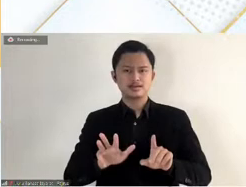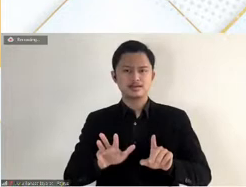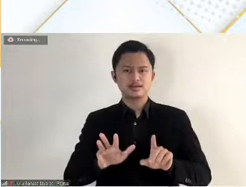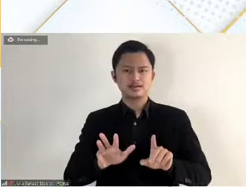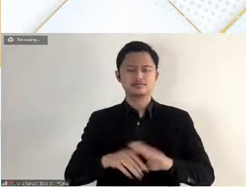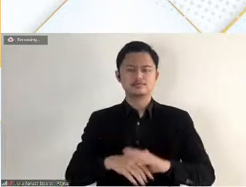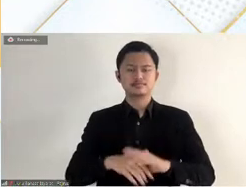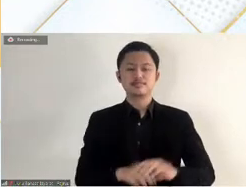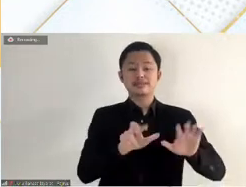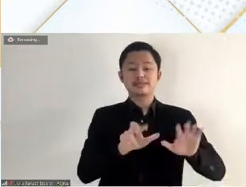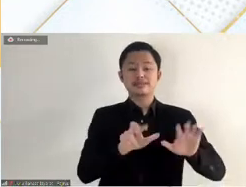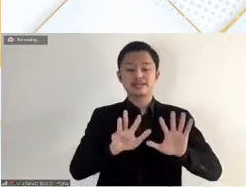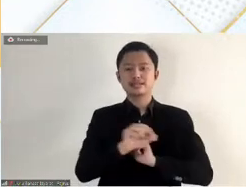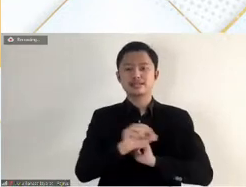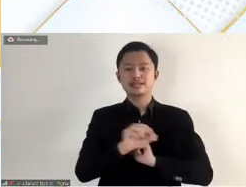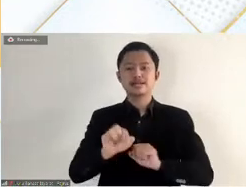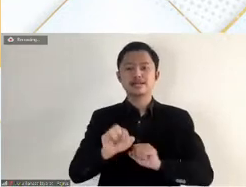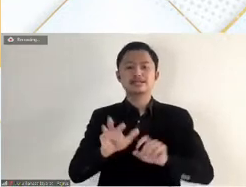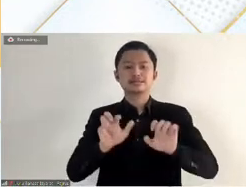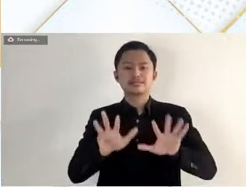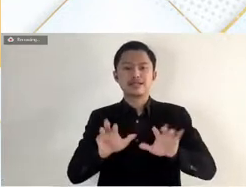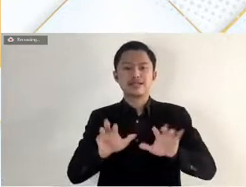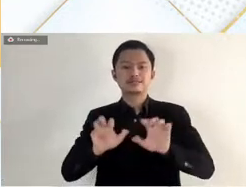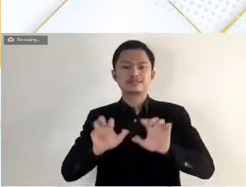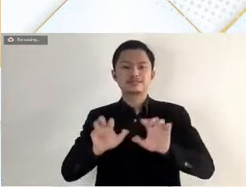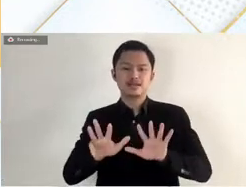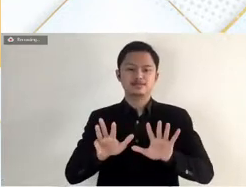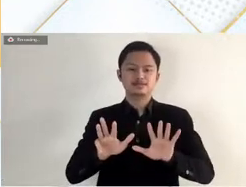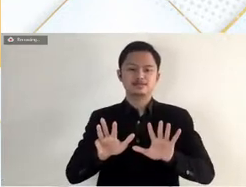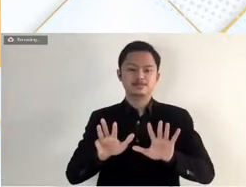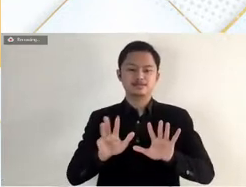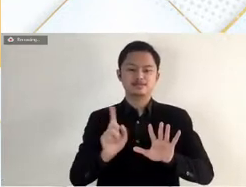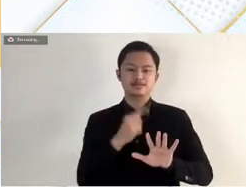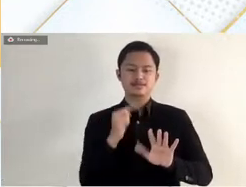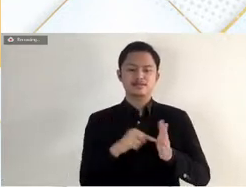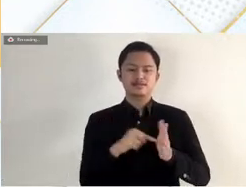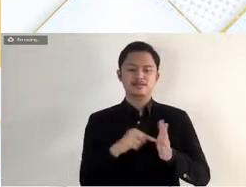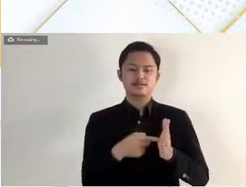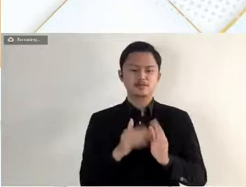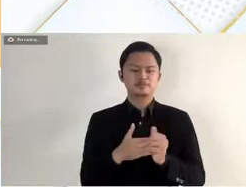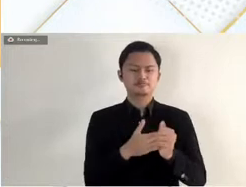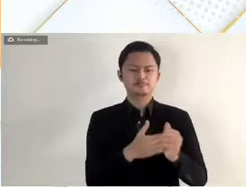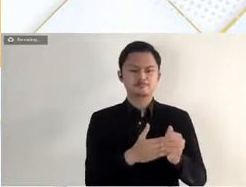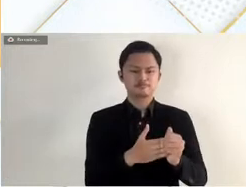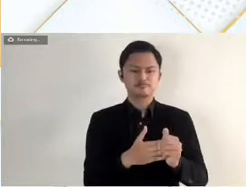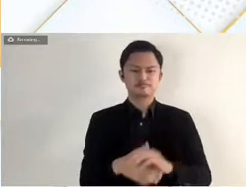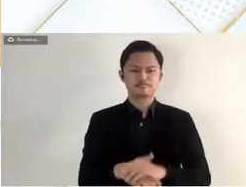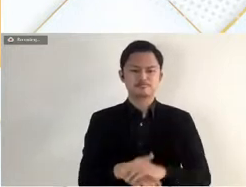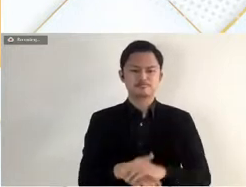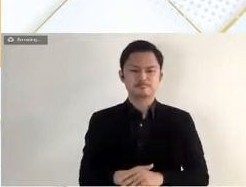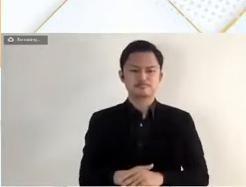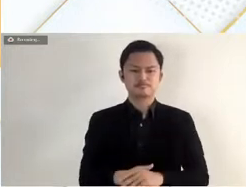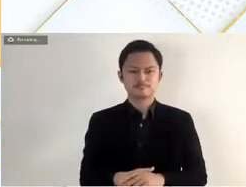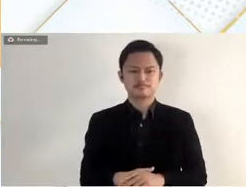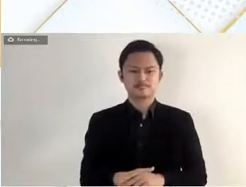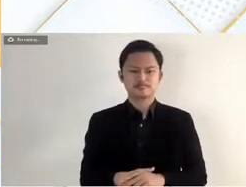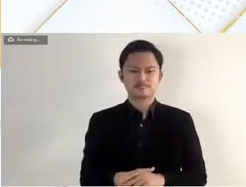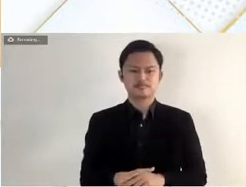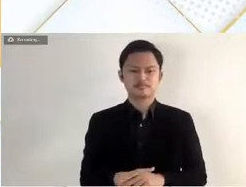our, this is Major General George Kondraki, who is